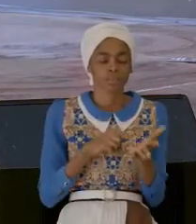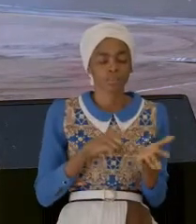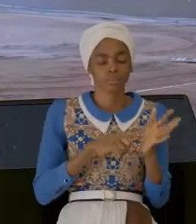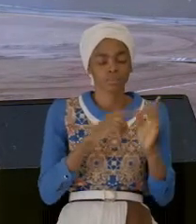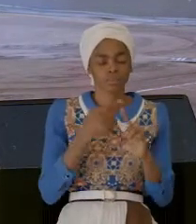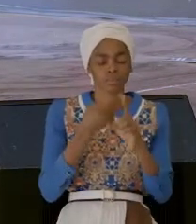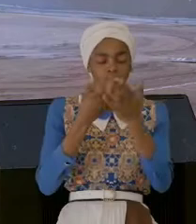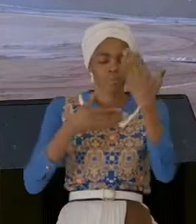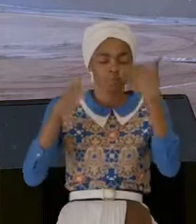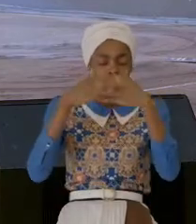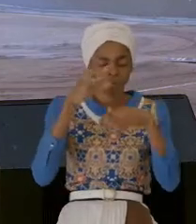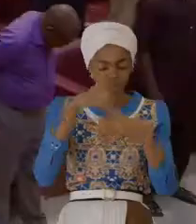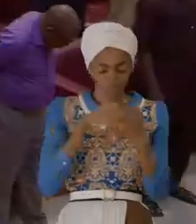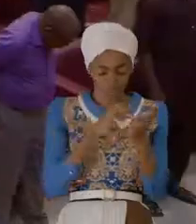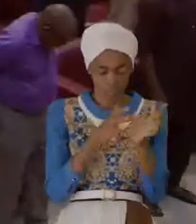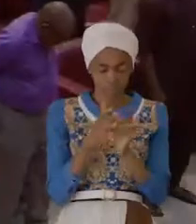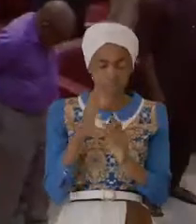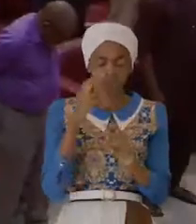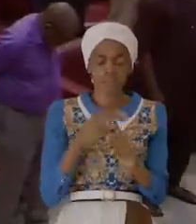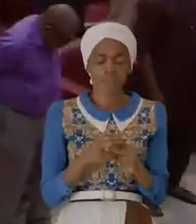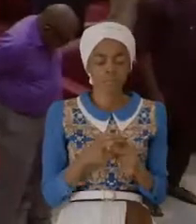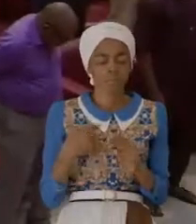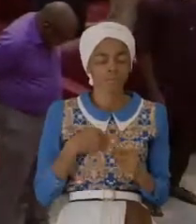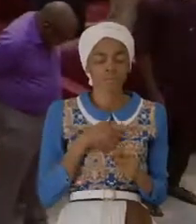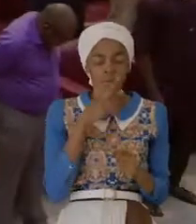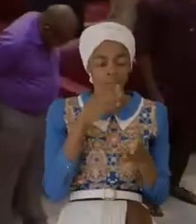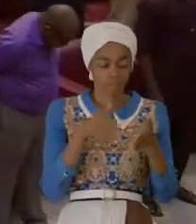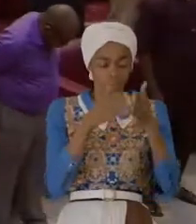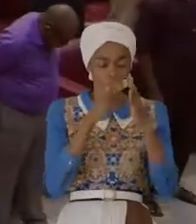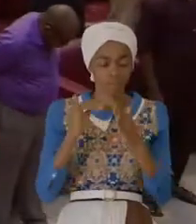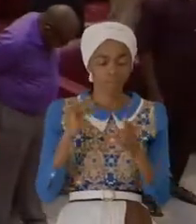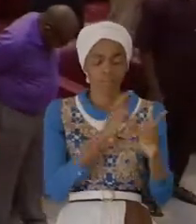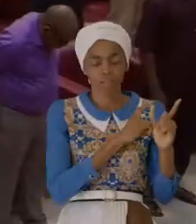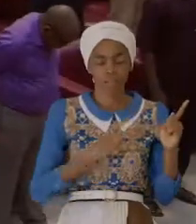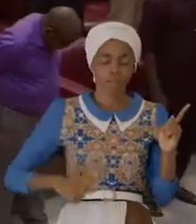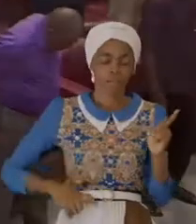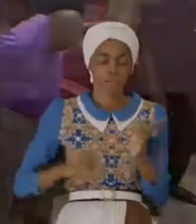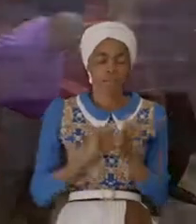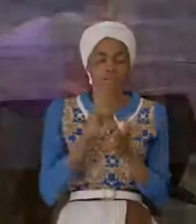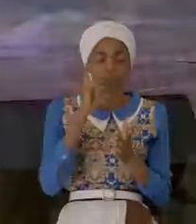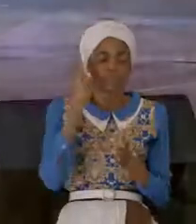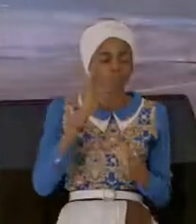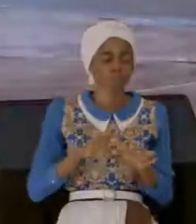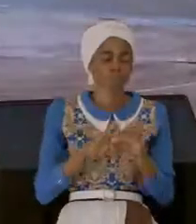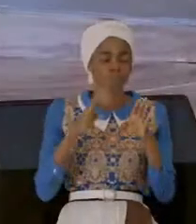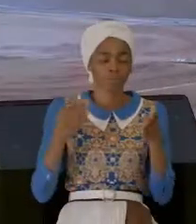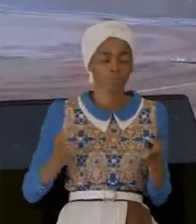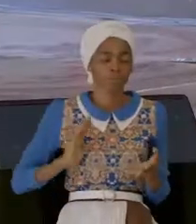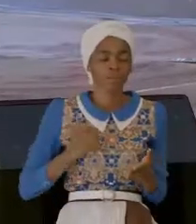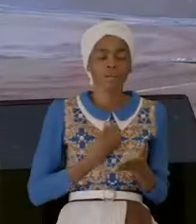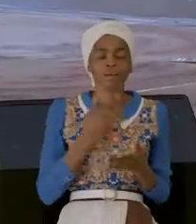In Jesus' name, we're asking, Lord, that we open our